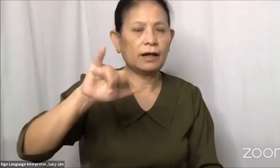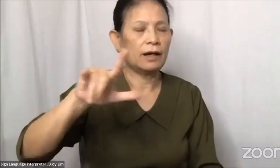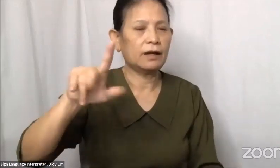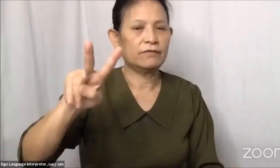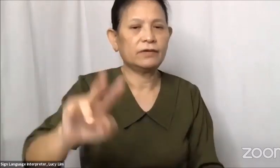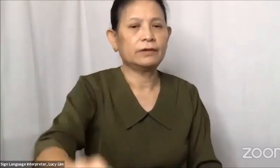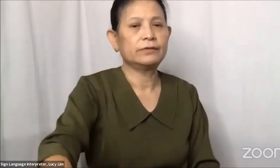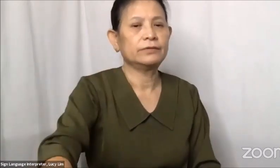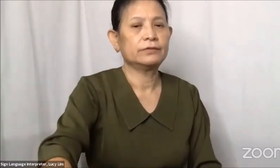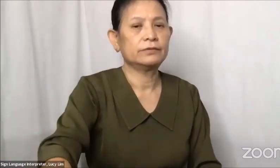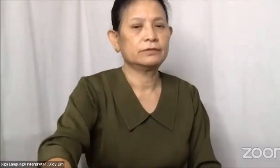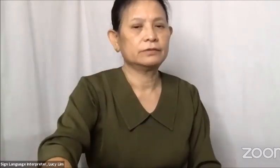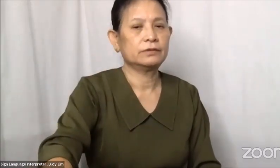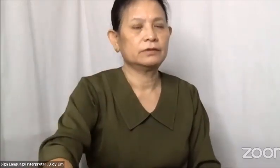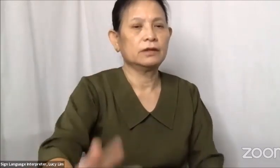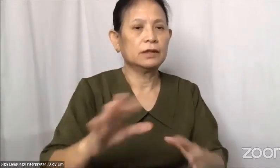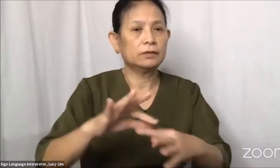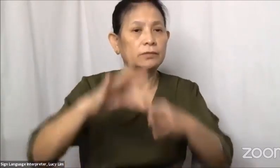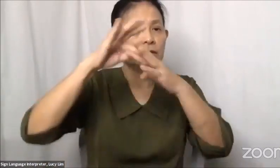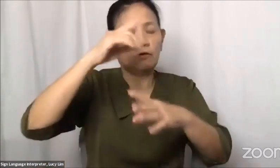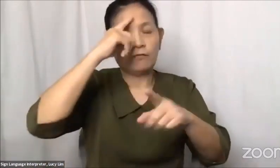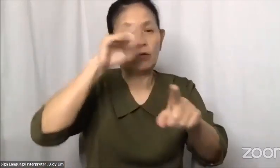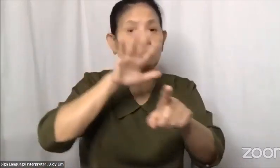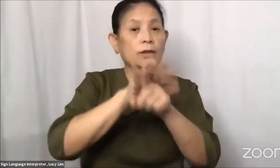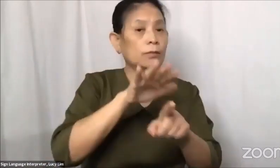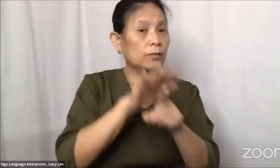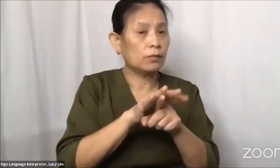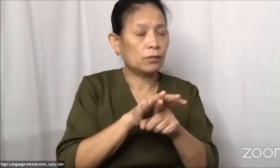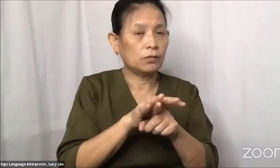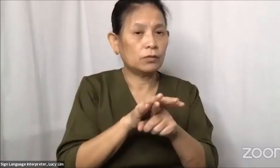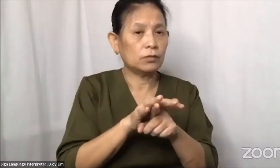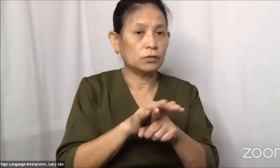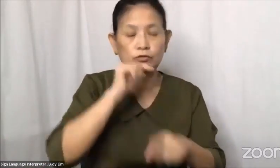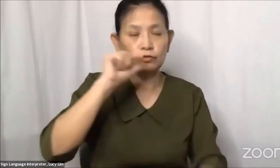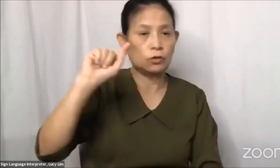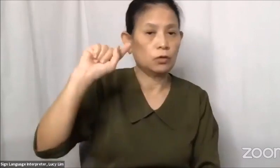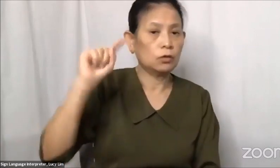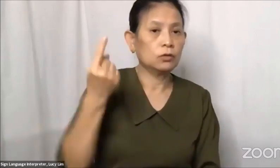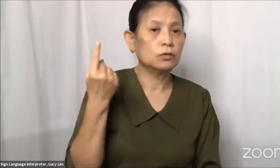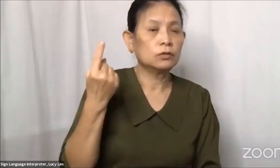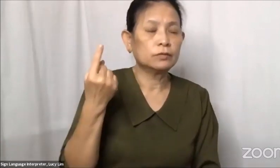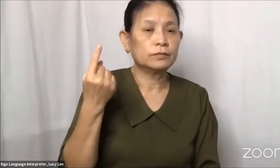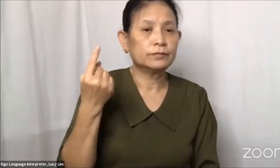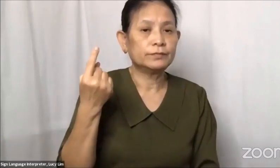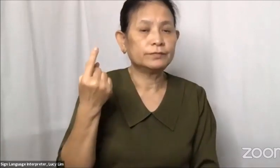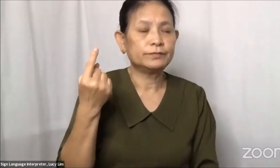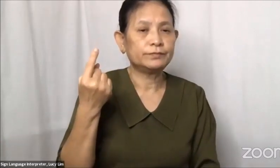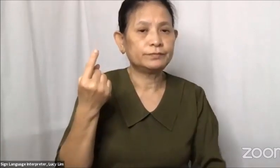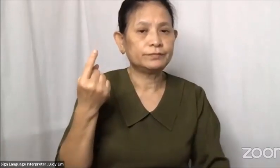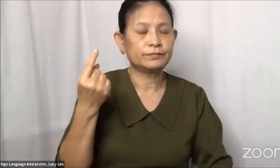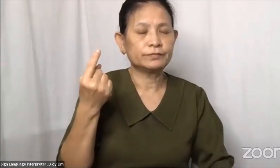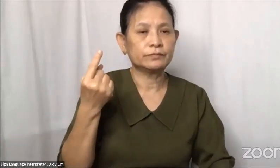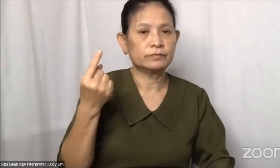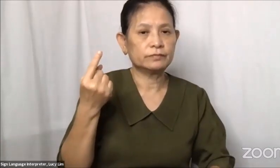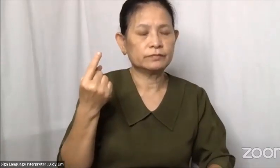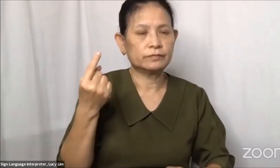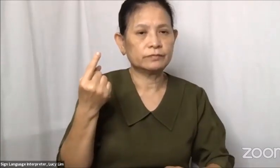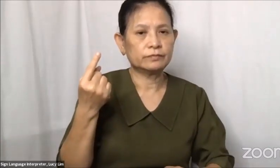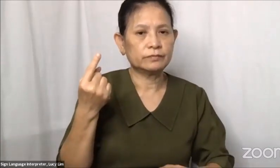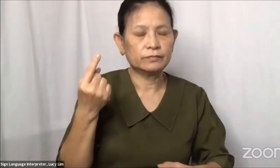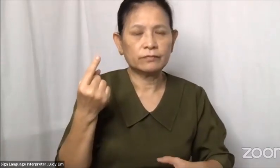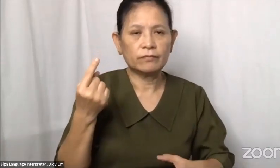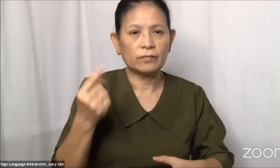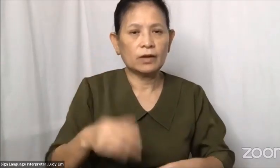transgender population. When they, this is not only covering the issues of HIV per se,